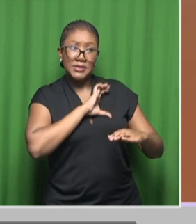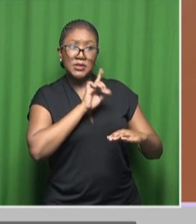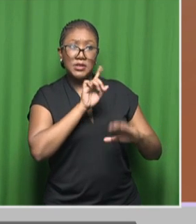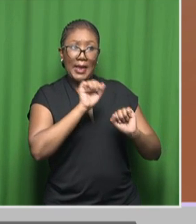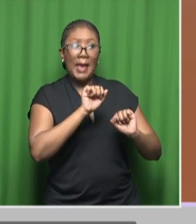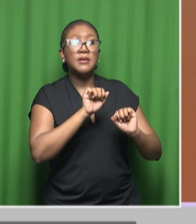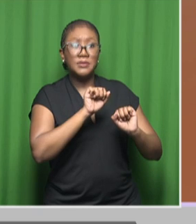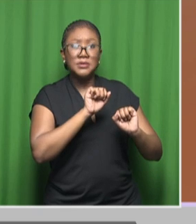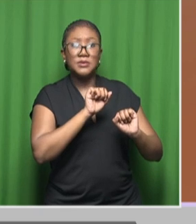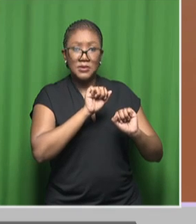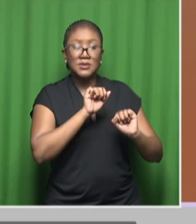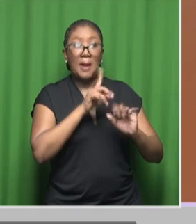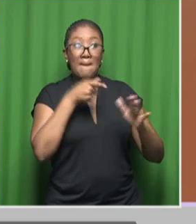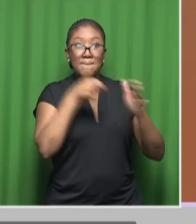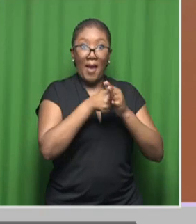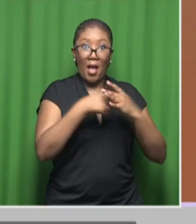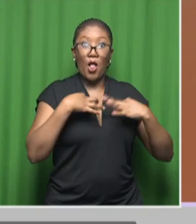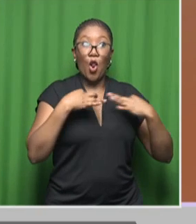And also